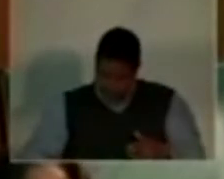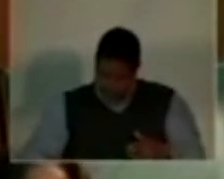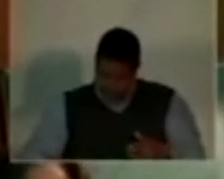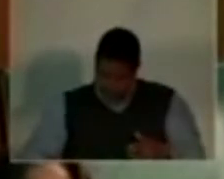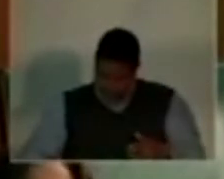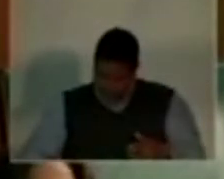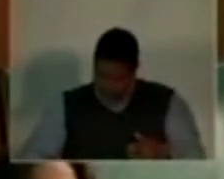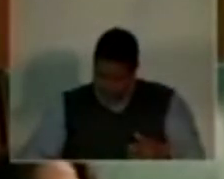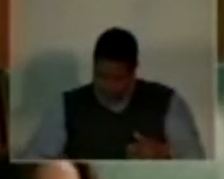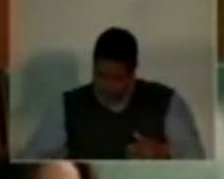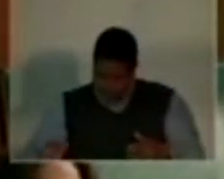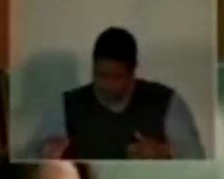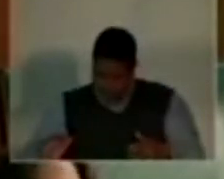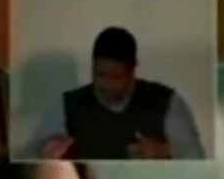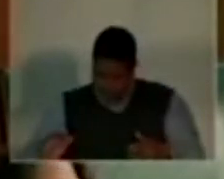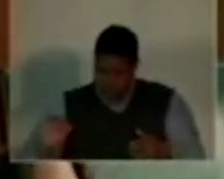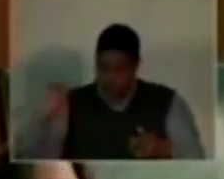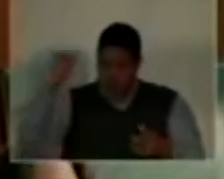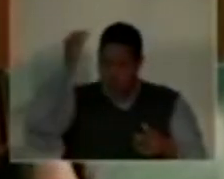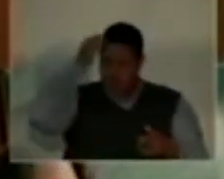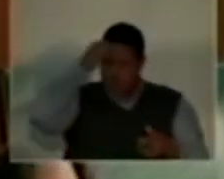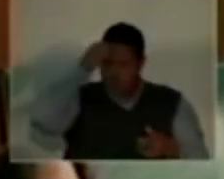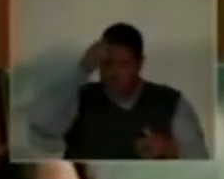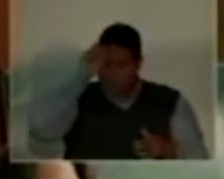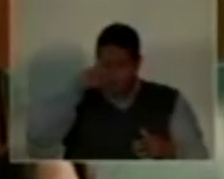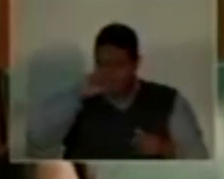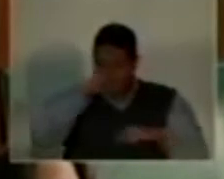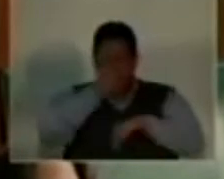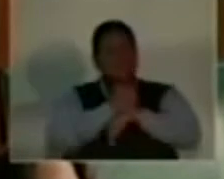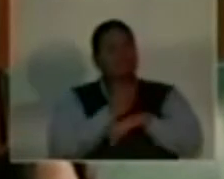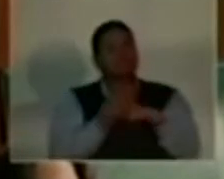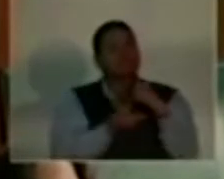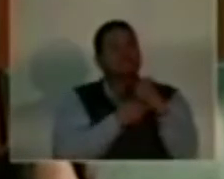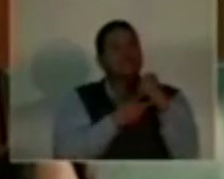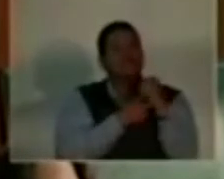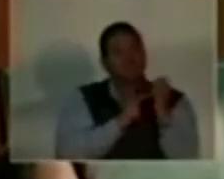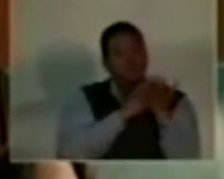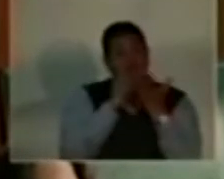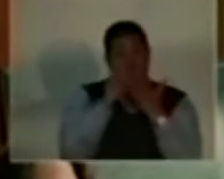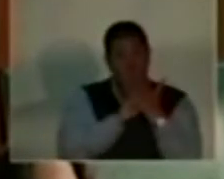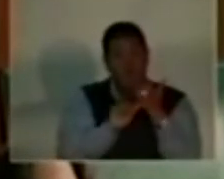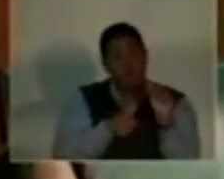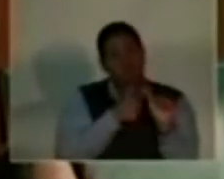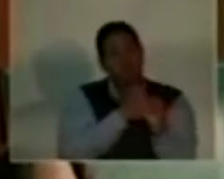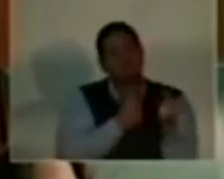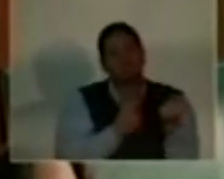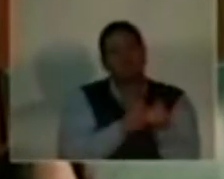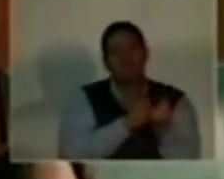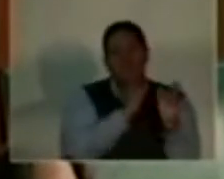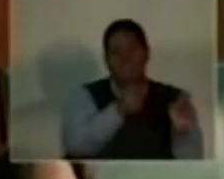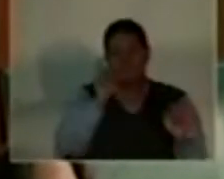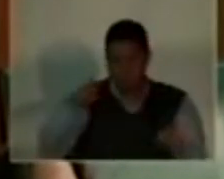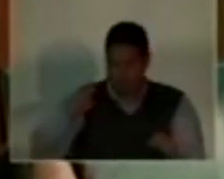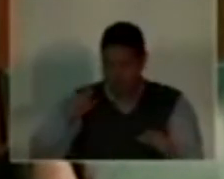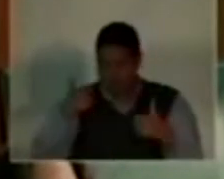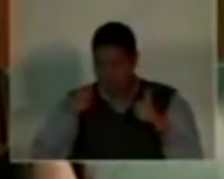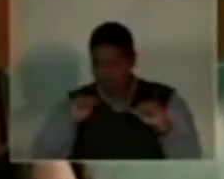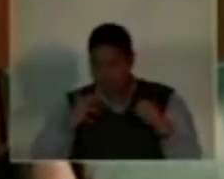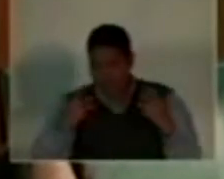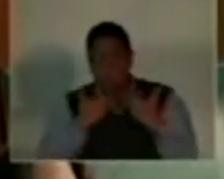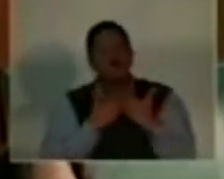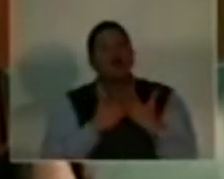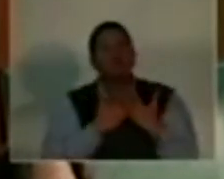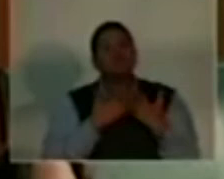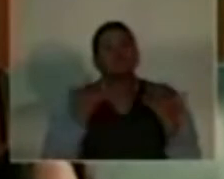must establish a saving program and back it. In fact, should try and match what parents